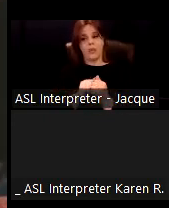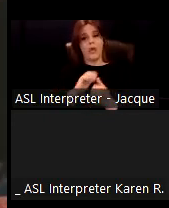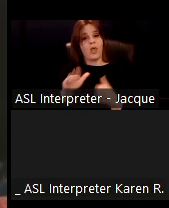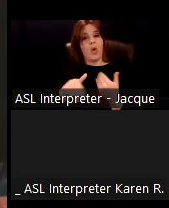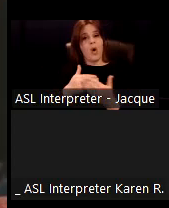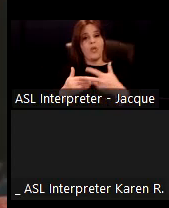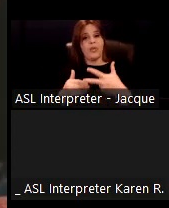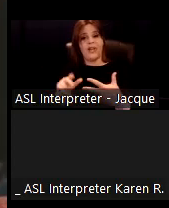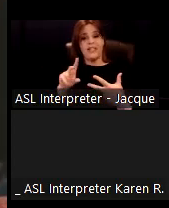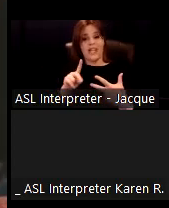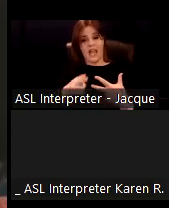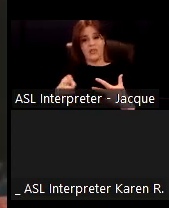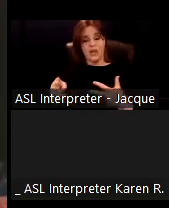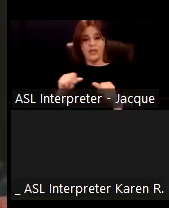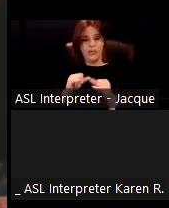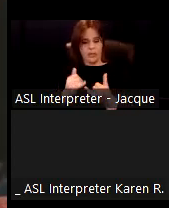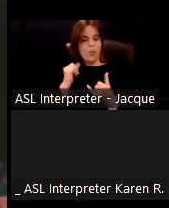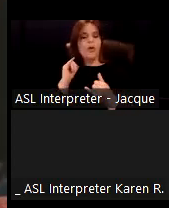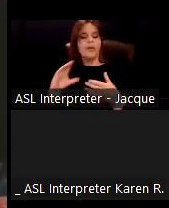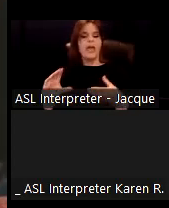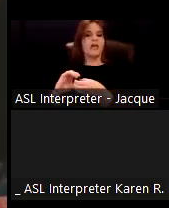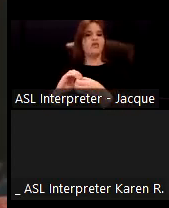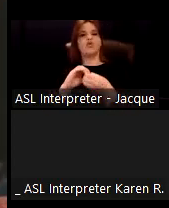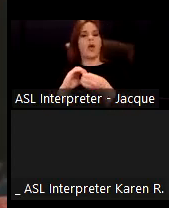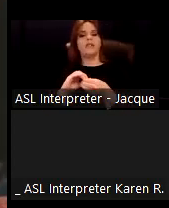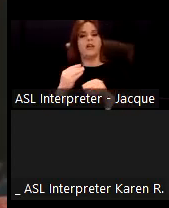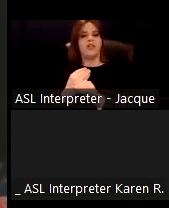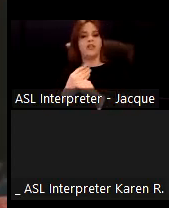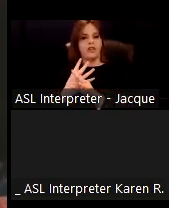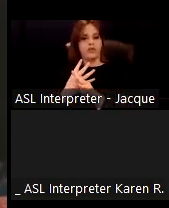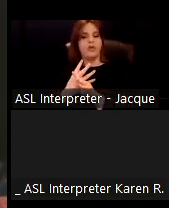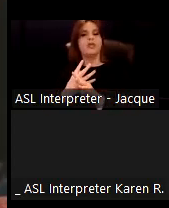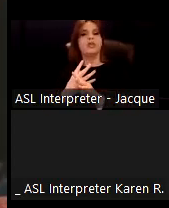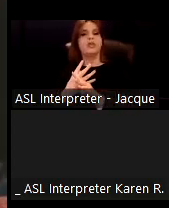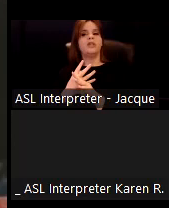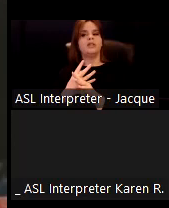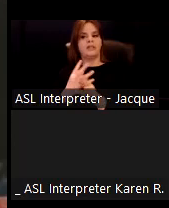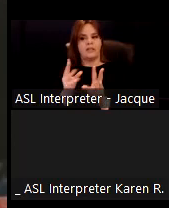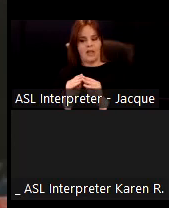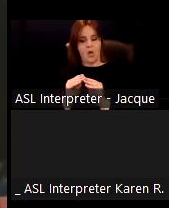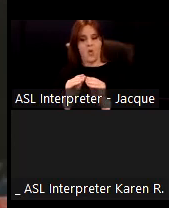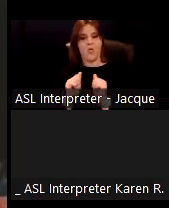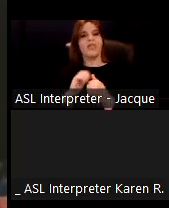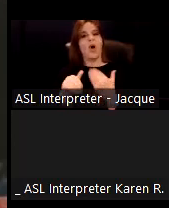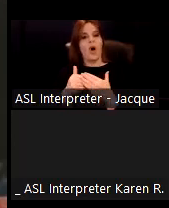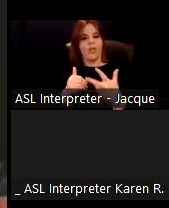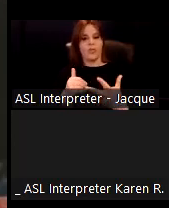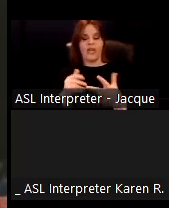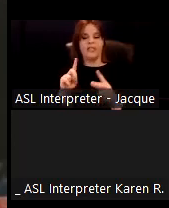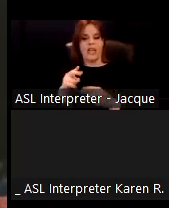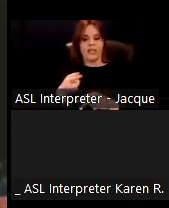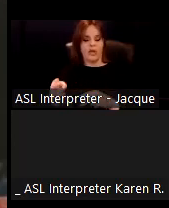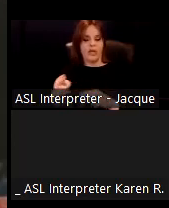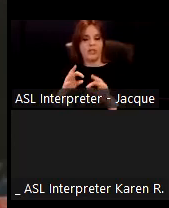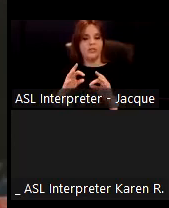agencies. It'll be a joint virtual session with all 3 DHH agencies, which will be scheduled weekly to support families